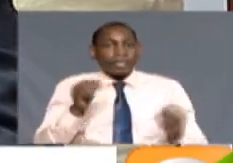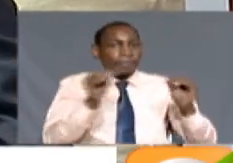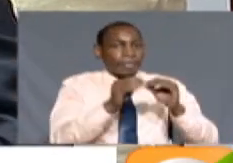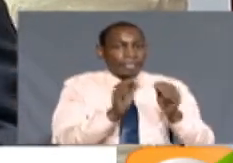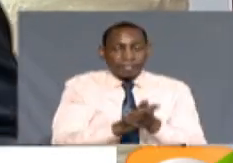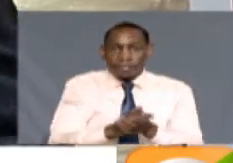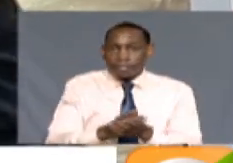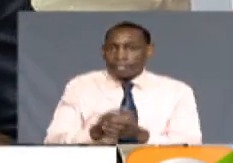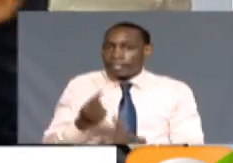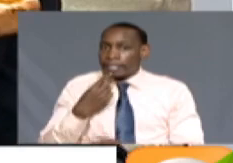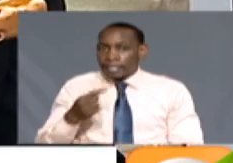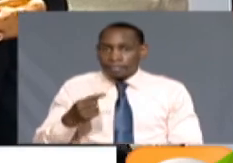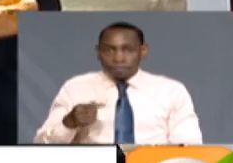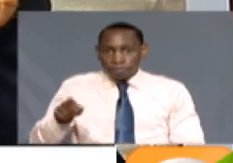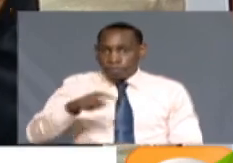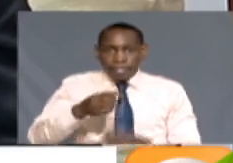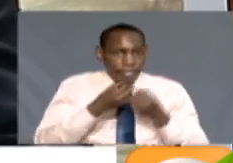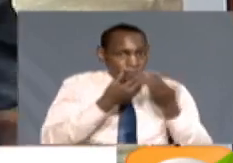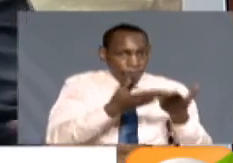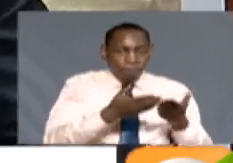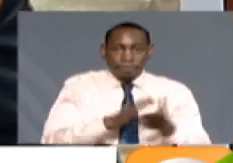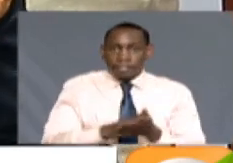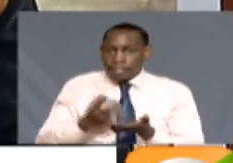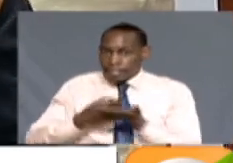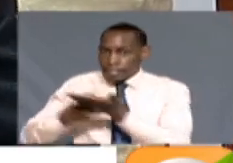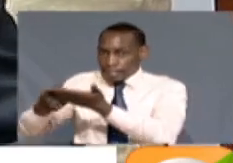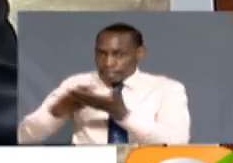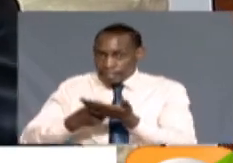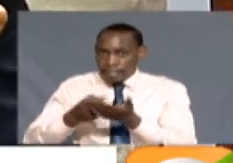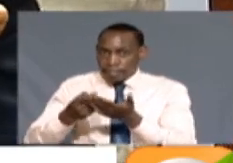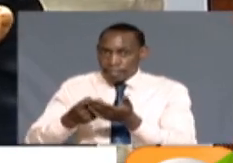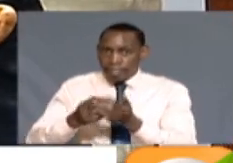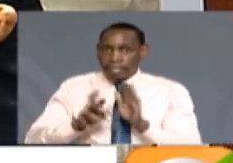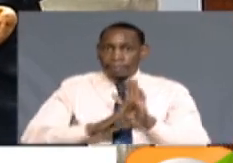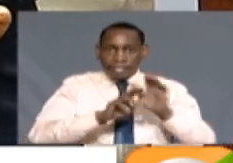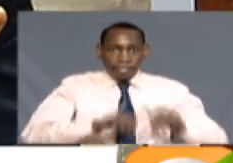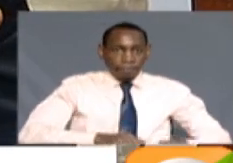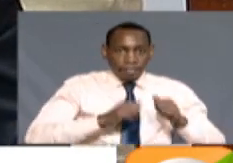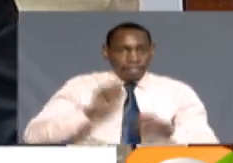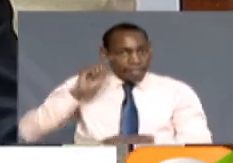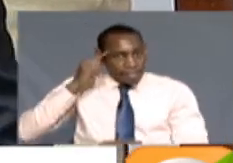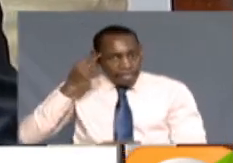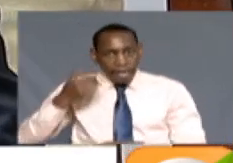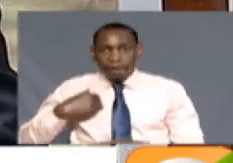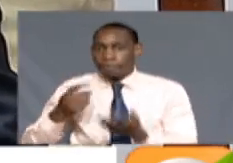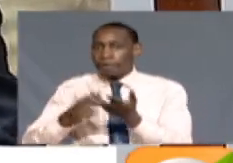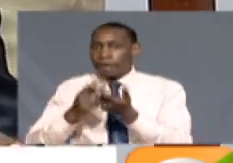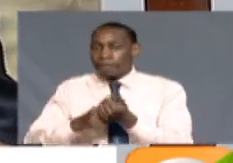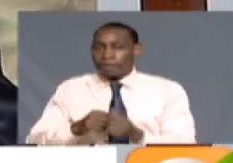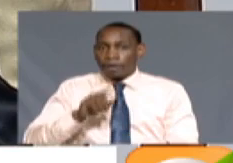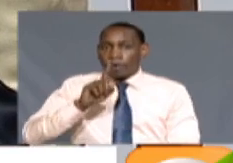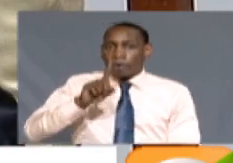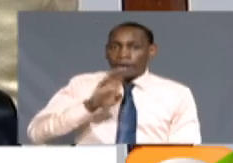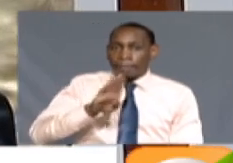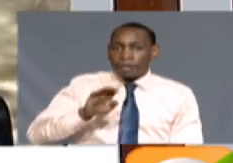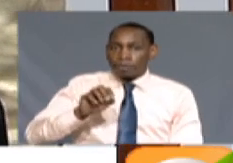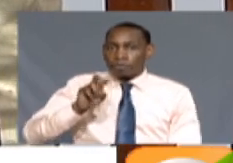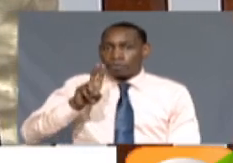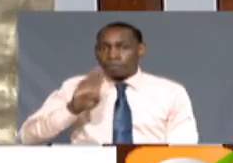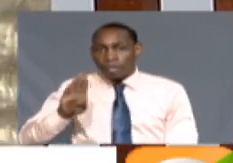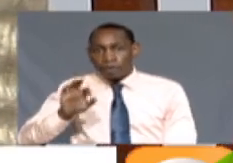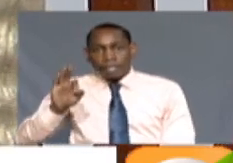not tell you this, it is us to tell you. Mm-hmm. We negotiate for him. How much do you think he will have? 1 billion, 2 billion,